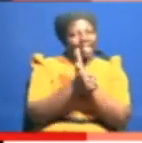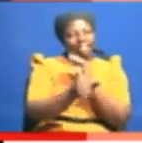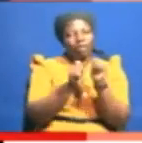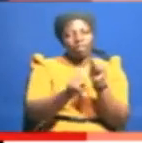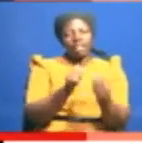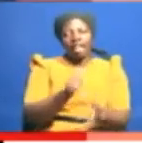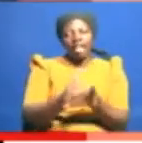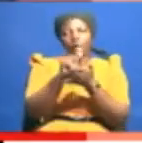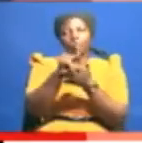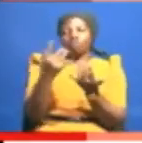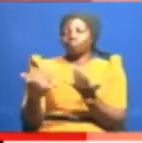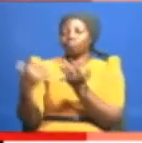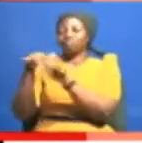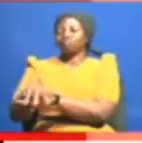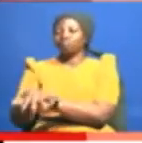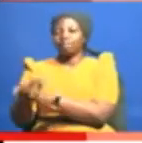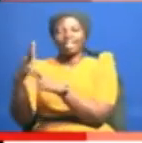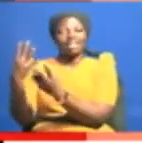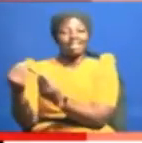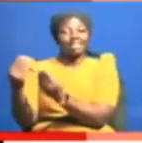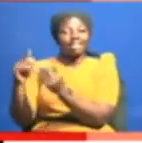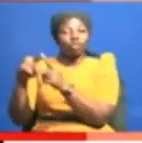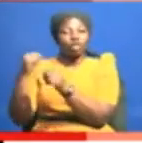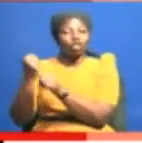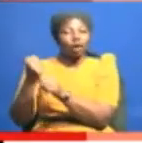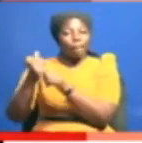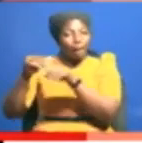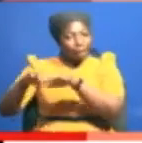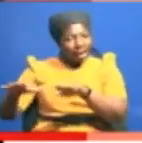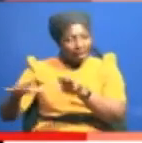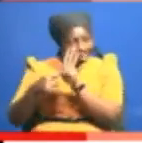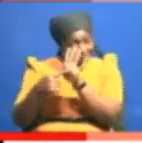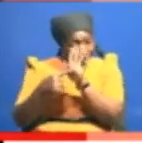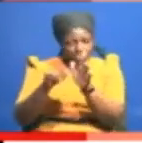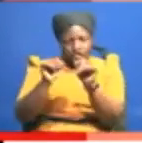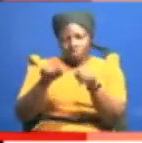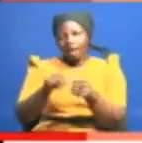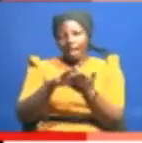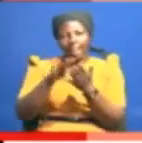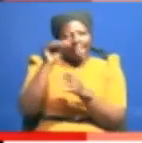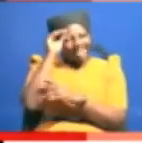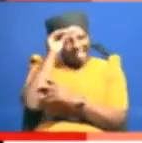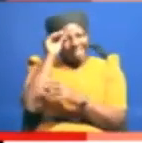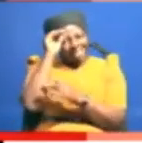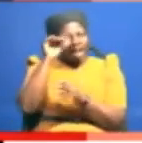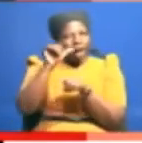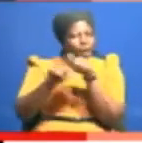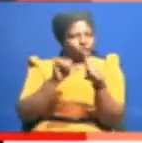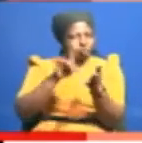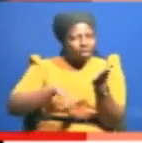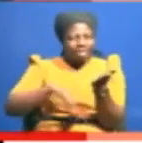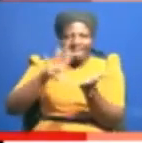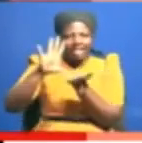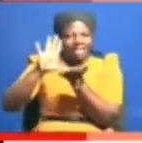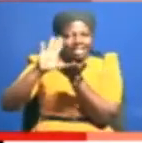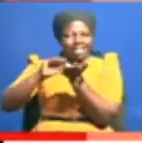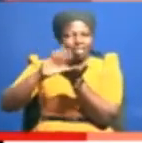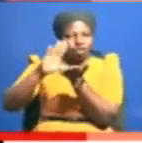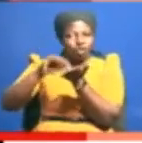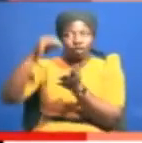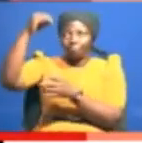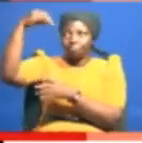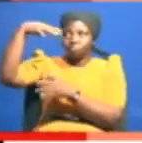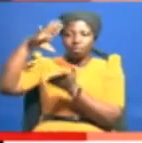market. For example, you might, let's say, learn just a skill on installation, for example. Let's say light installation or